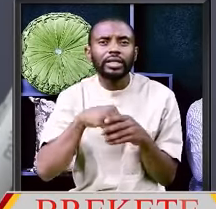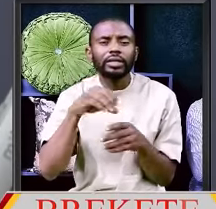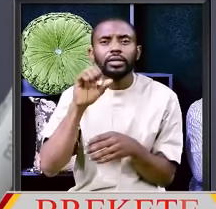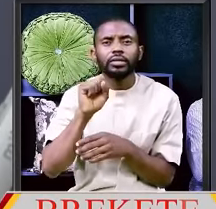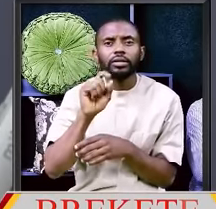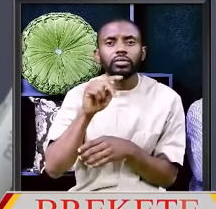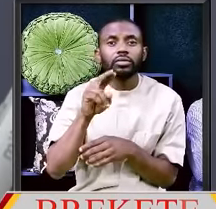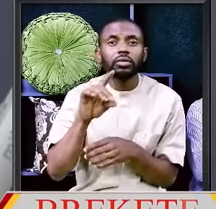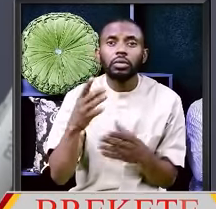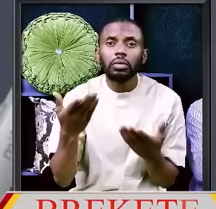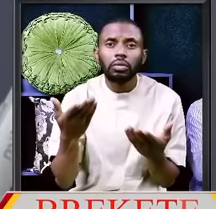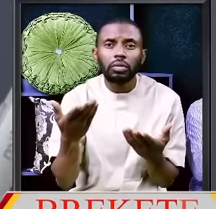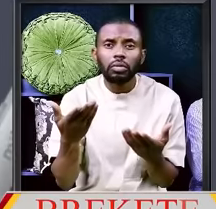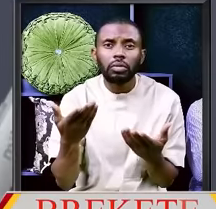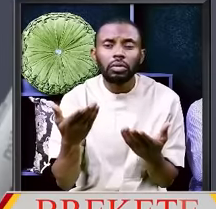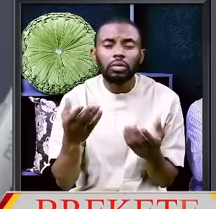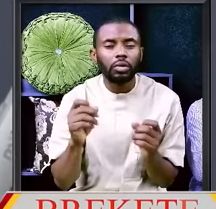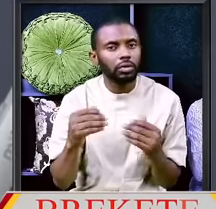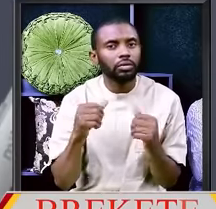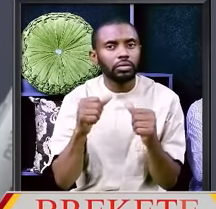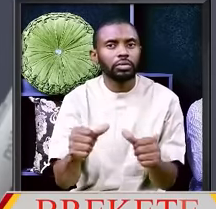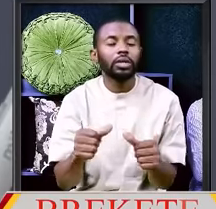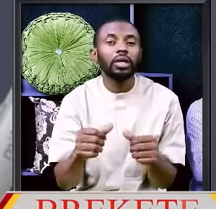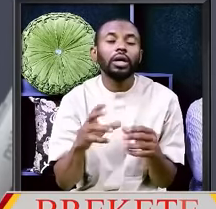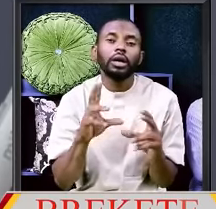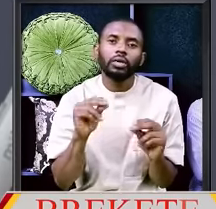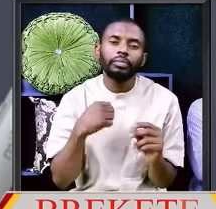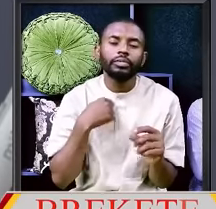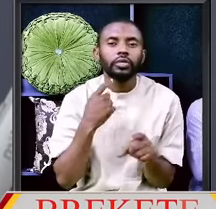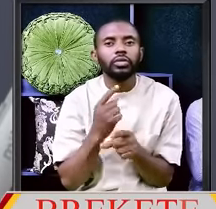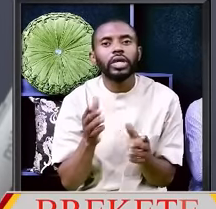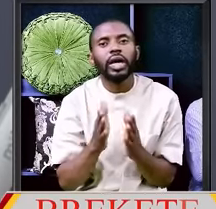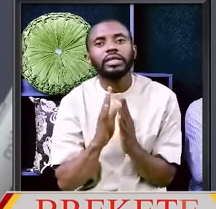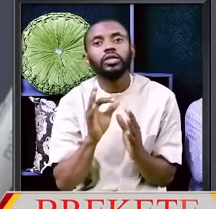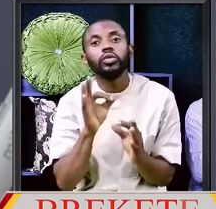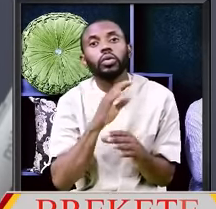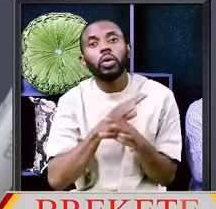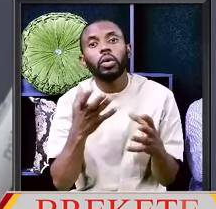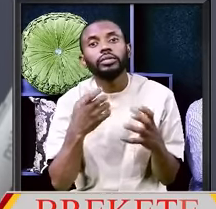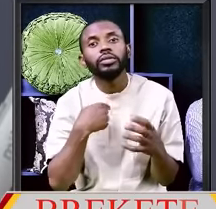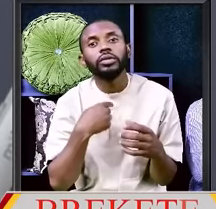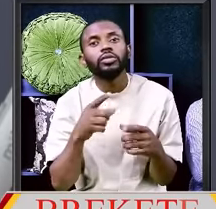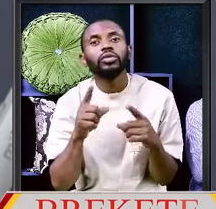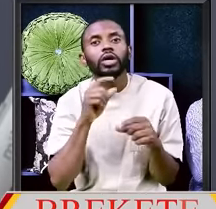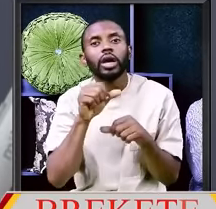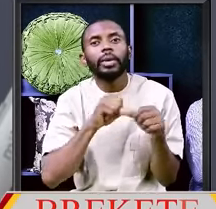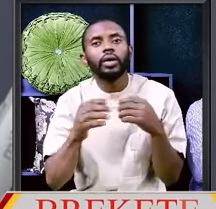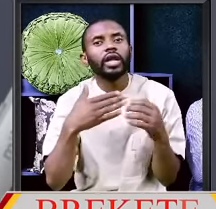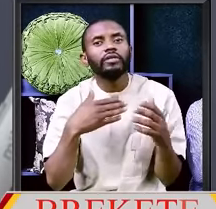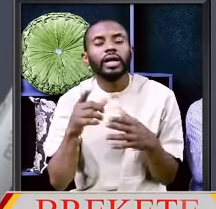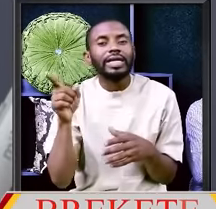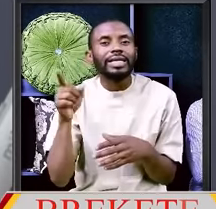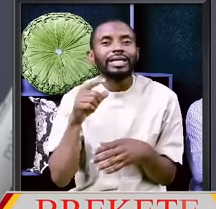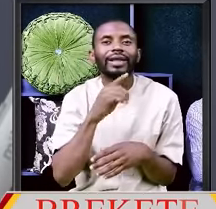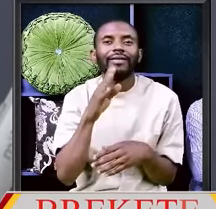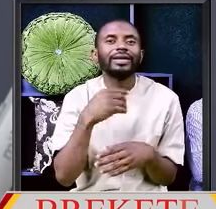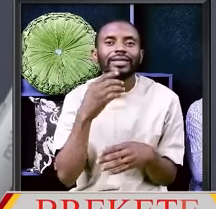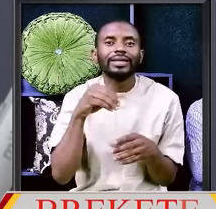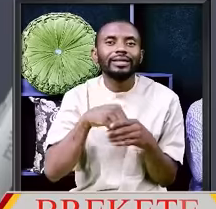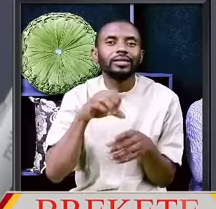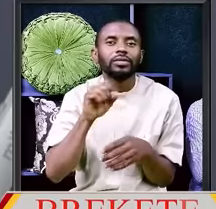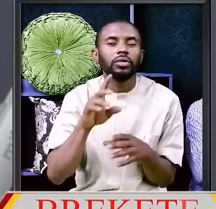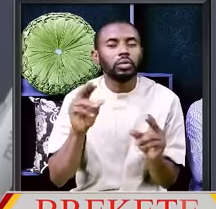Okay, go ahead. Hello? Go ahead. No, you don't. I'm just asking the question. You don't want me to talk about what he hasn't said.